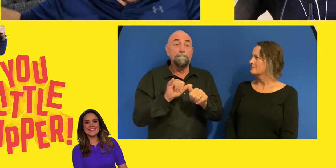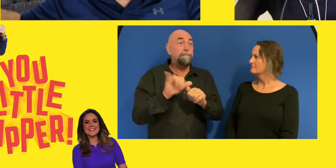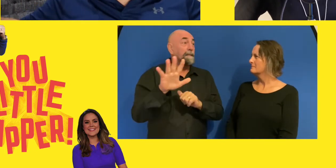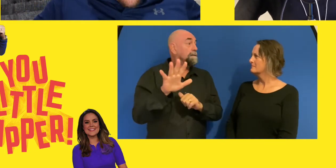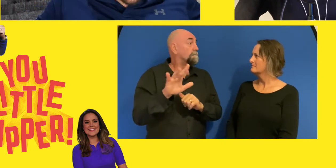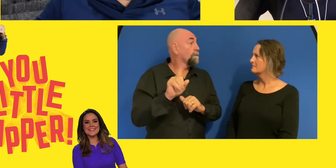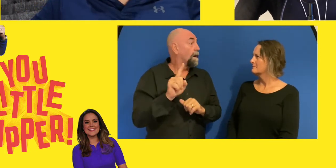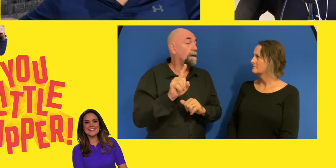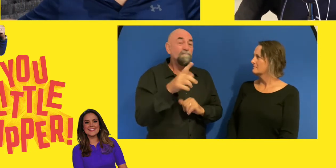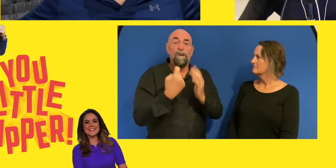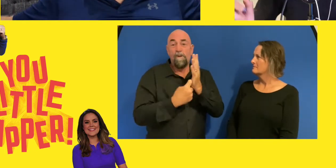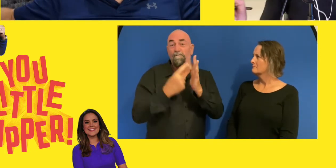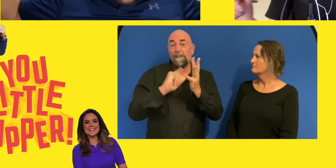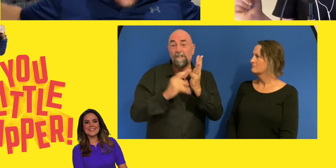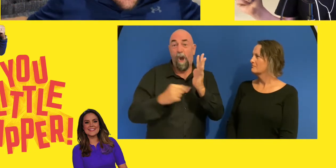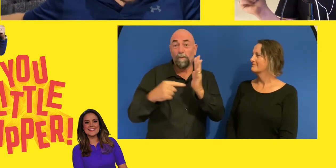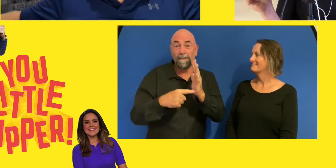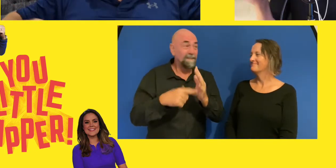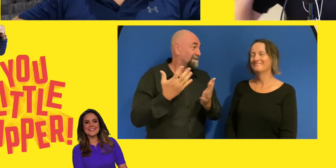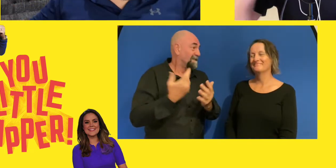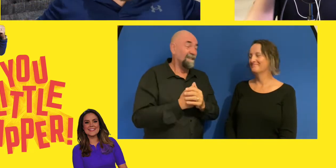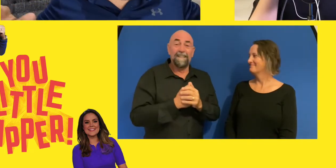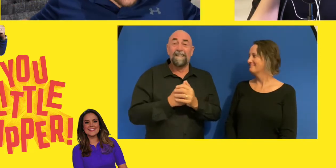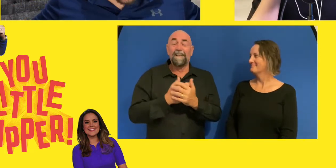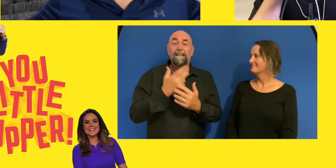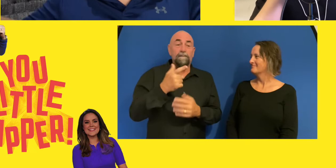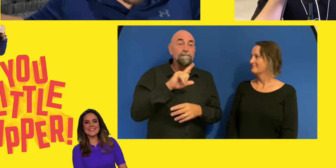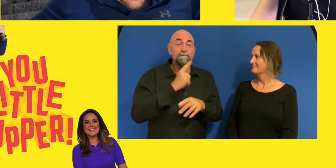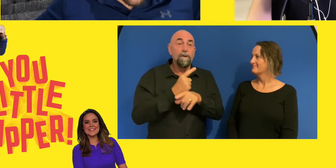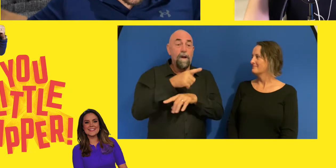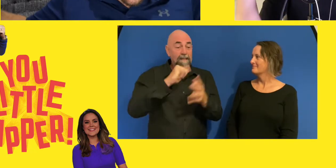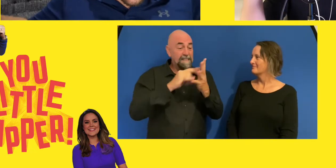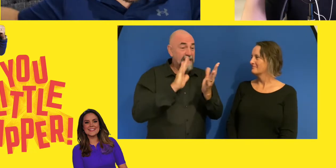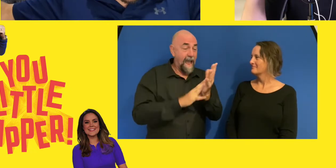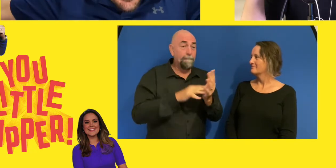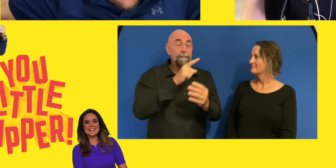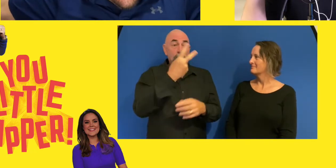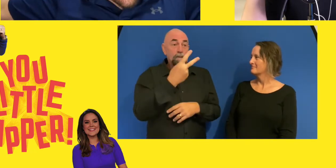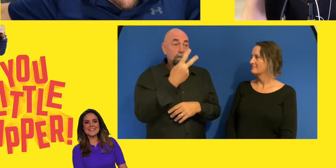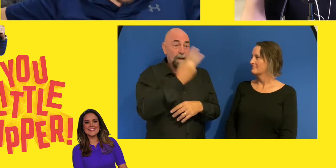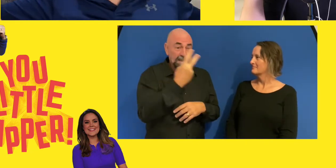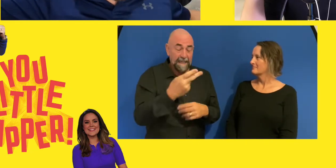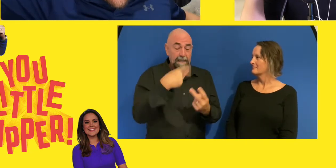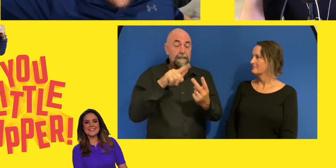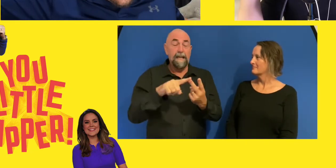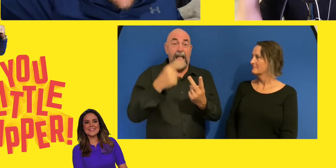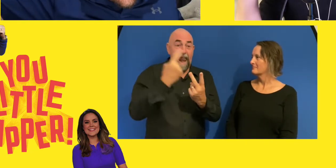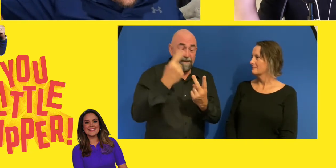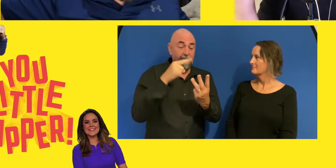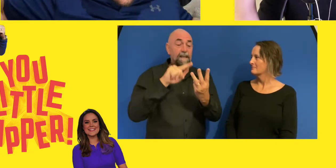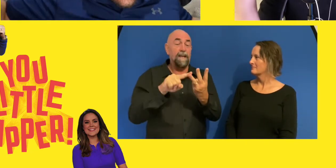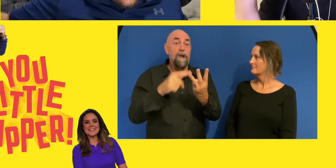is actually the results. The results. In the men's giant slalom, Sam Tate got 22nd, Josh Handler got 11th, Mitch Gawley